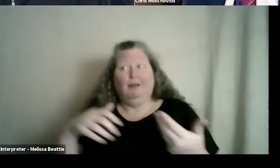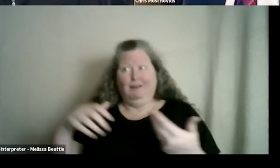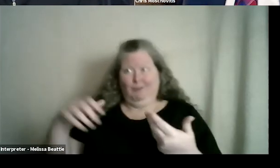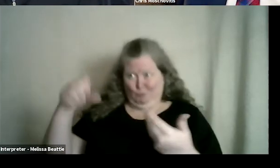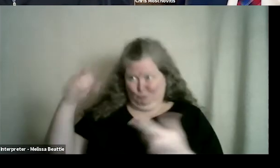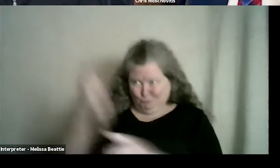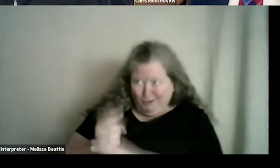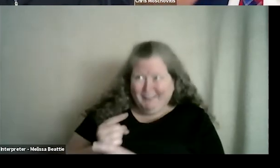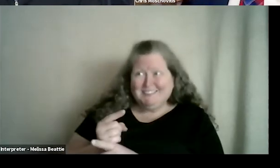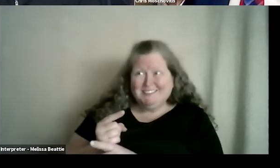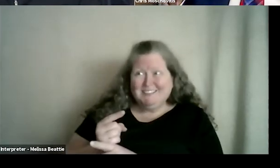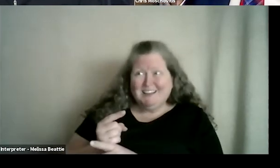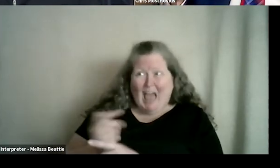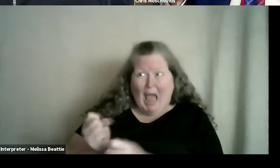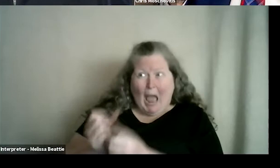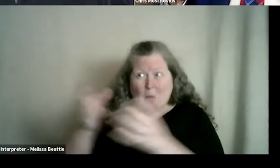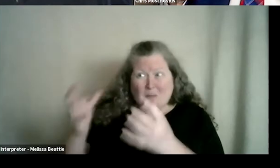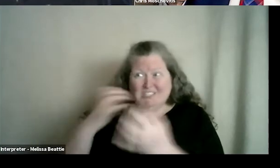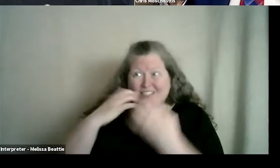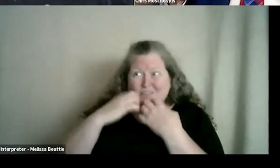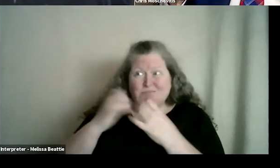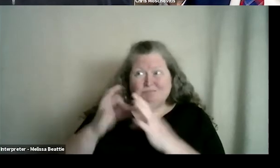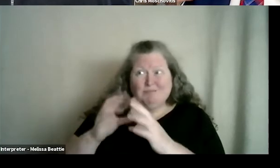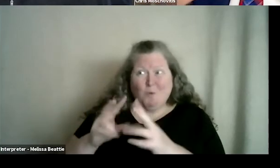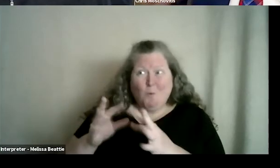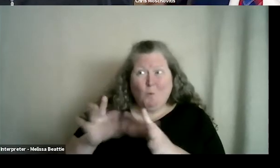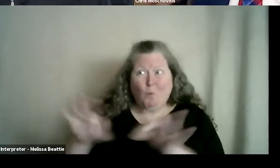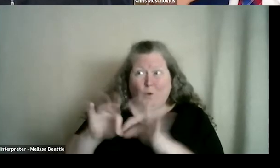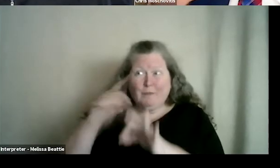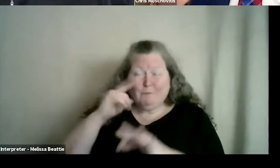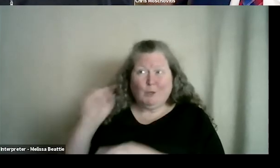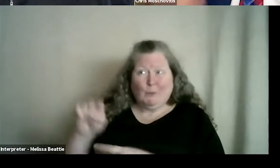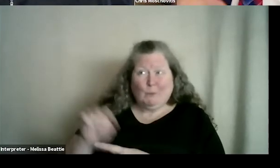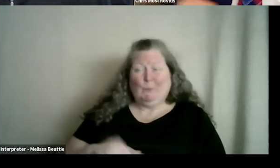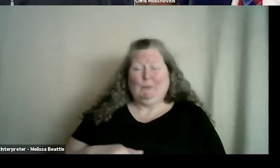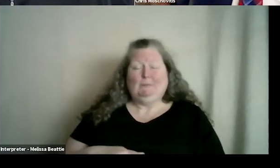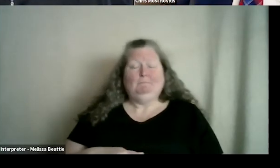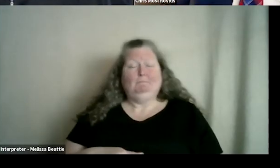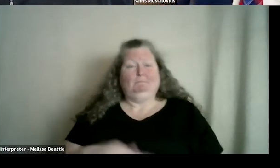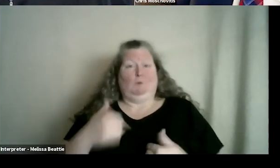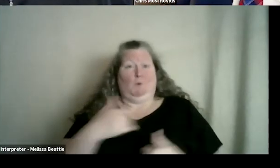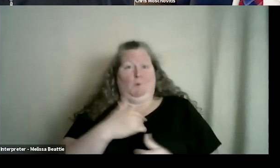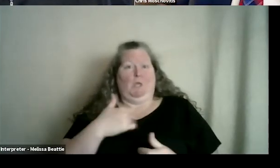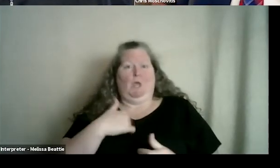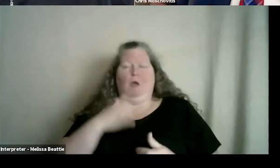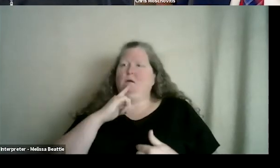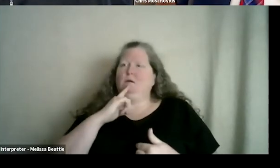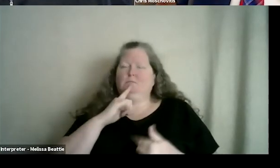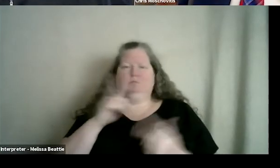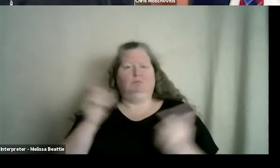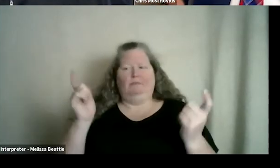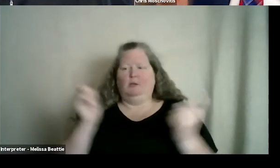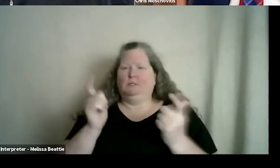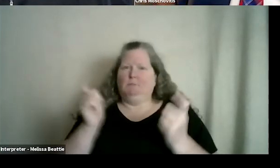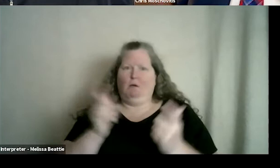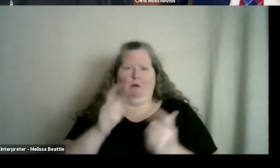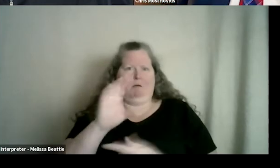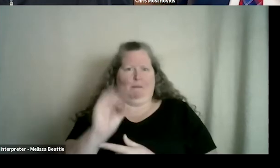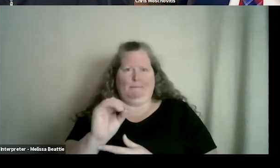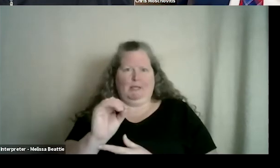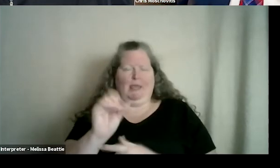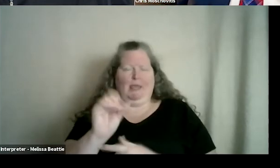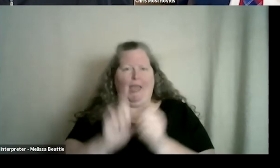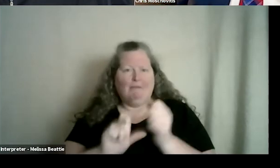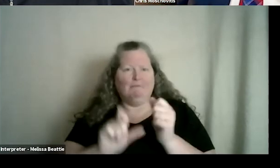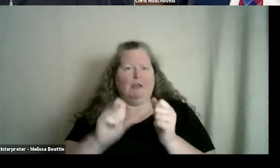you? In our company, Tmg Media, and we are a very small firm. Every single